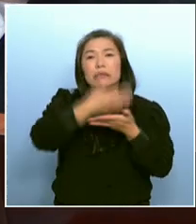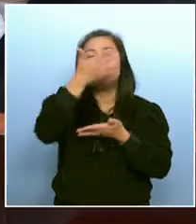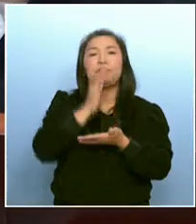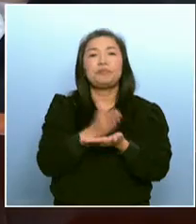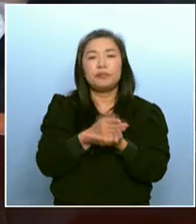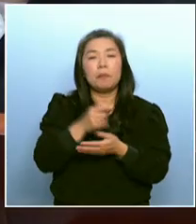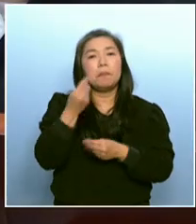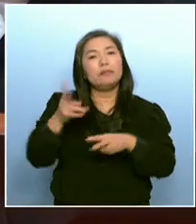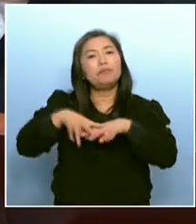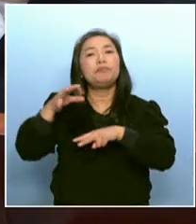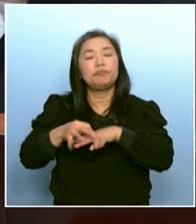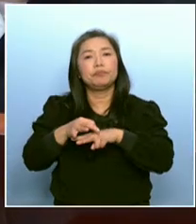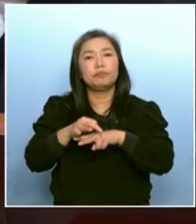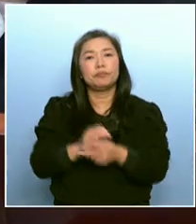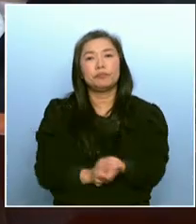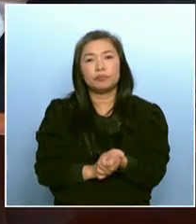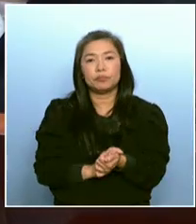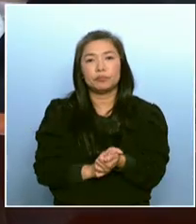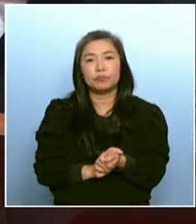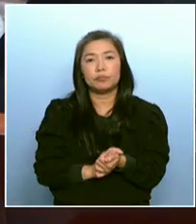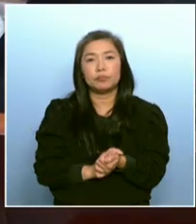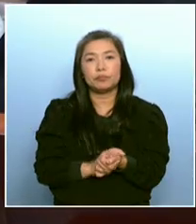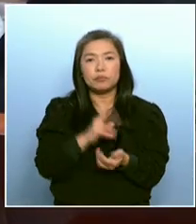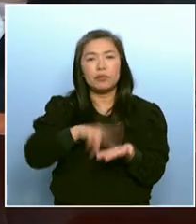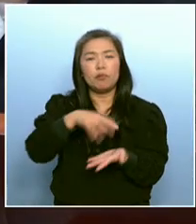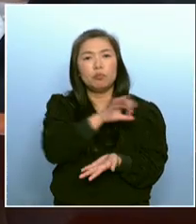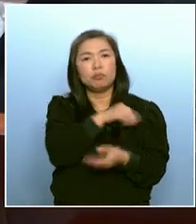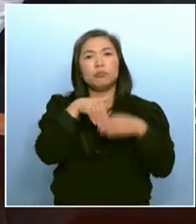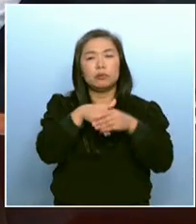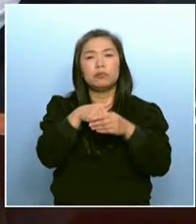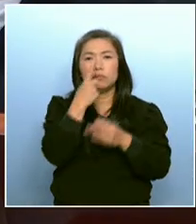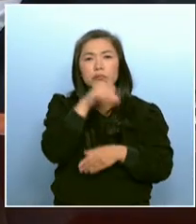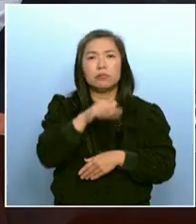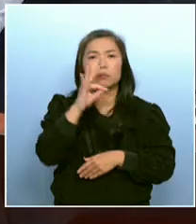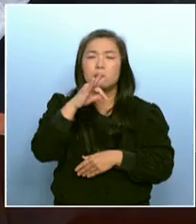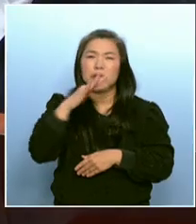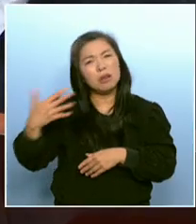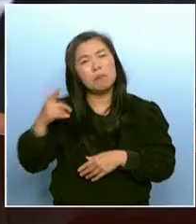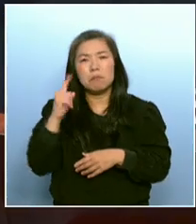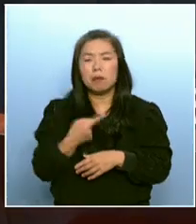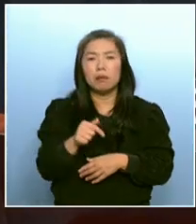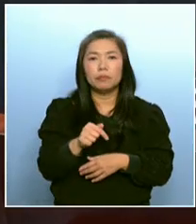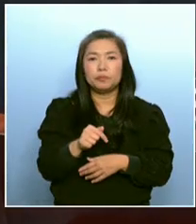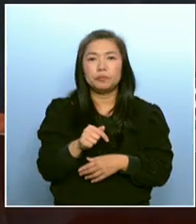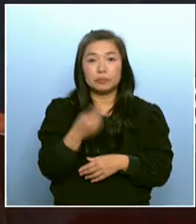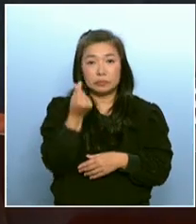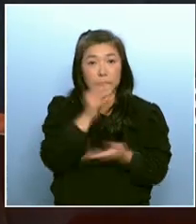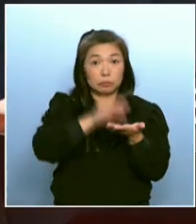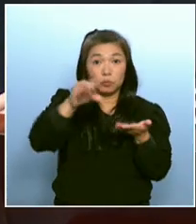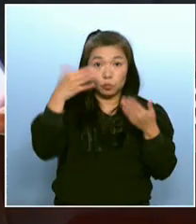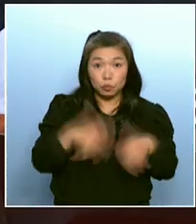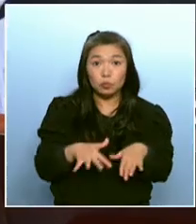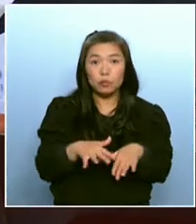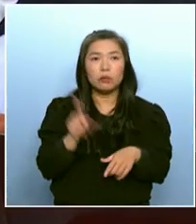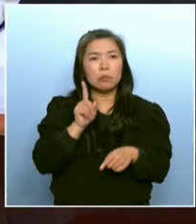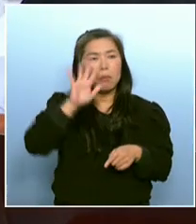Even if you have asked for the funding approval from the Finance Committee, it will be the Architectural Services Department who will be in charge of this